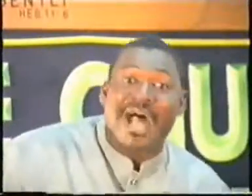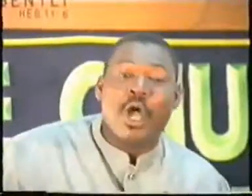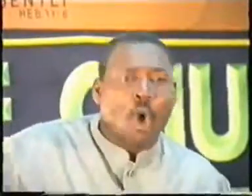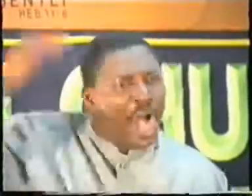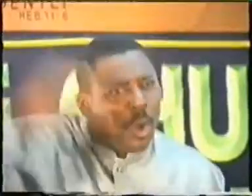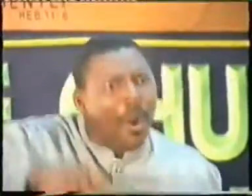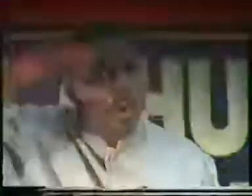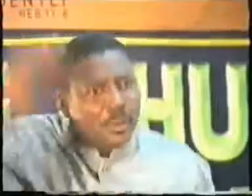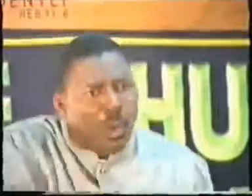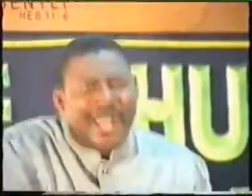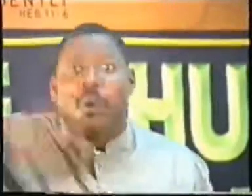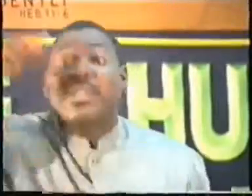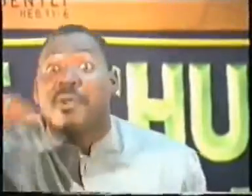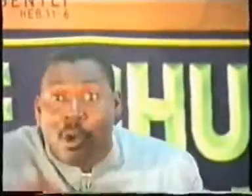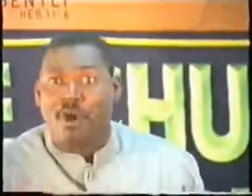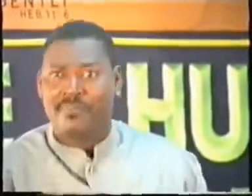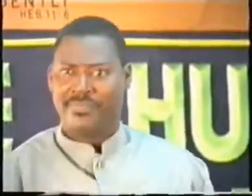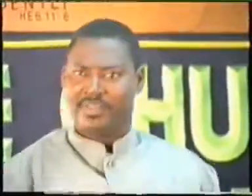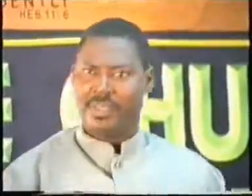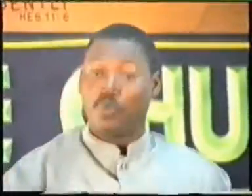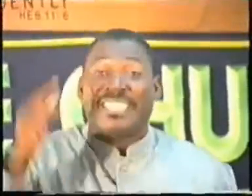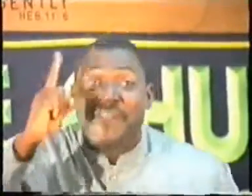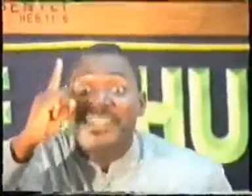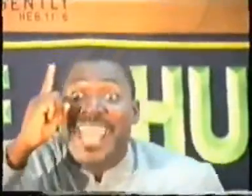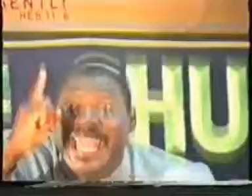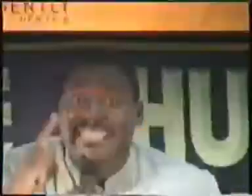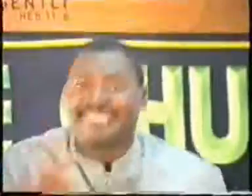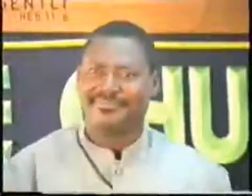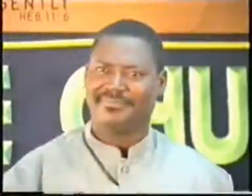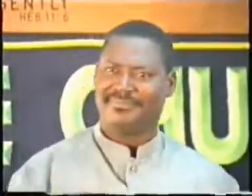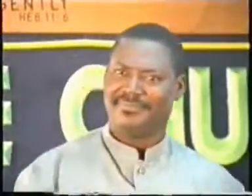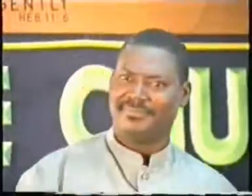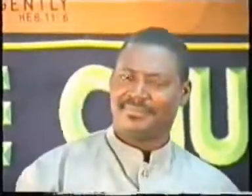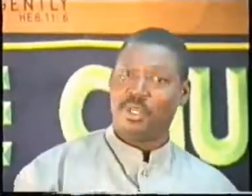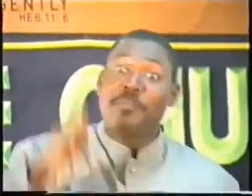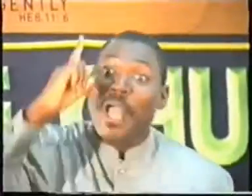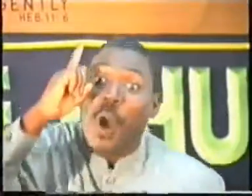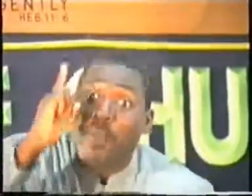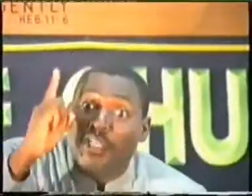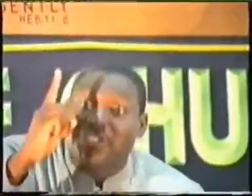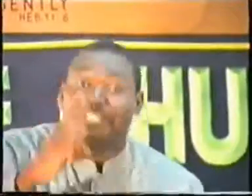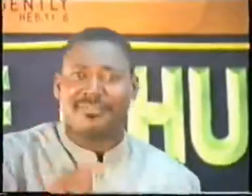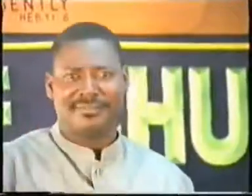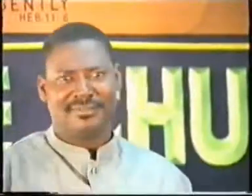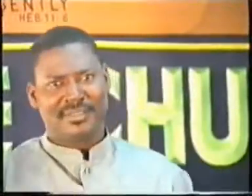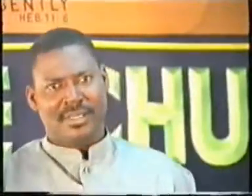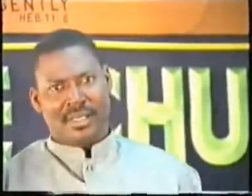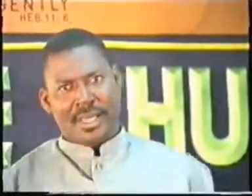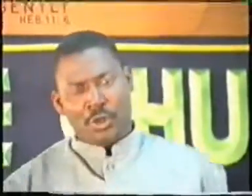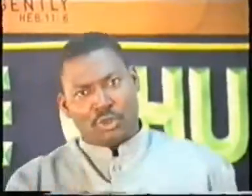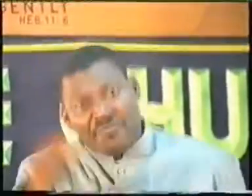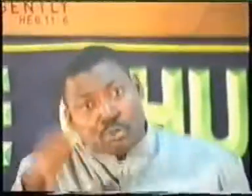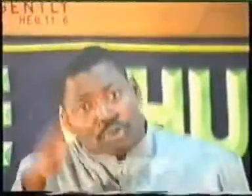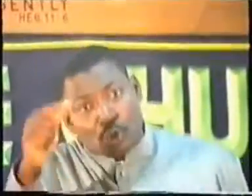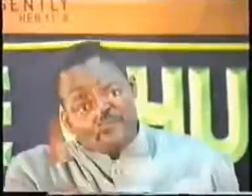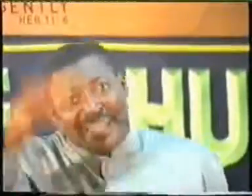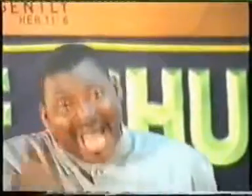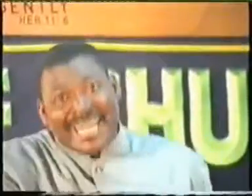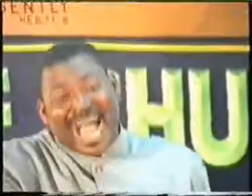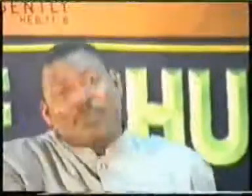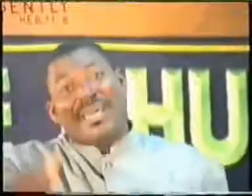Jessica, when you go for one, you can't, or the better war. Was here from eight, not by compulsion, or so forth